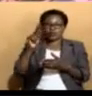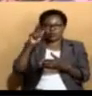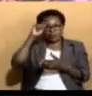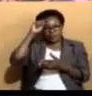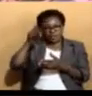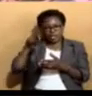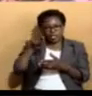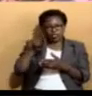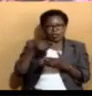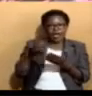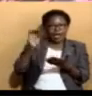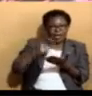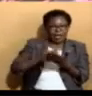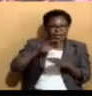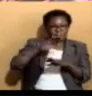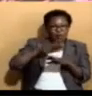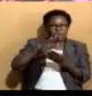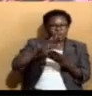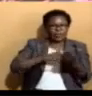again at page